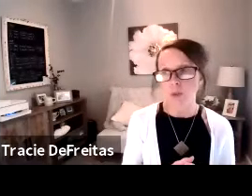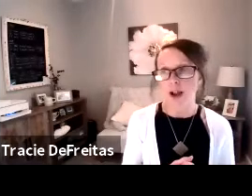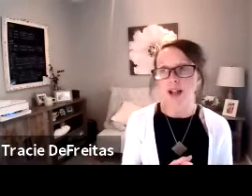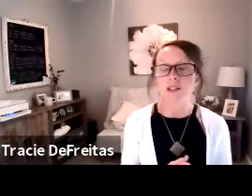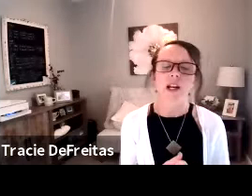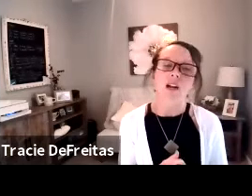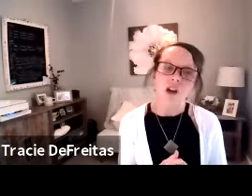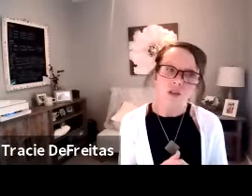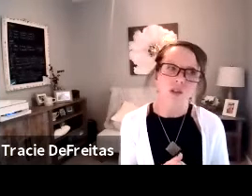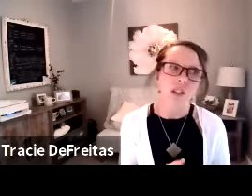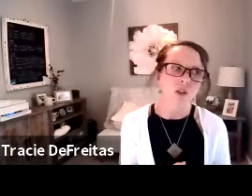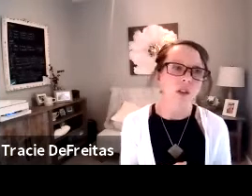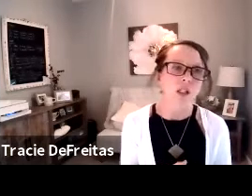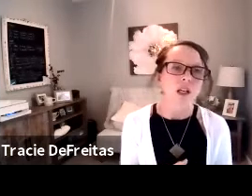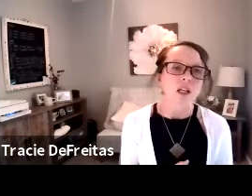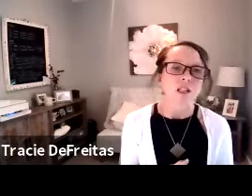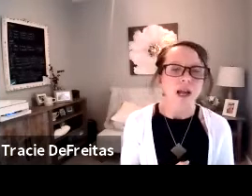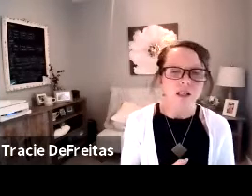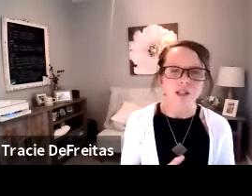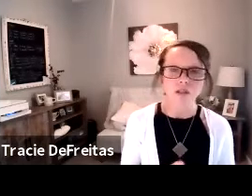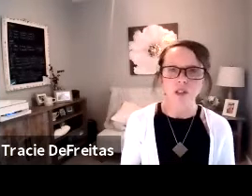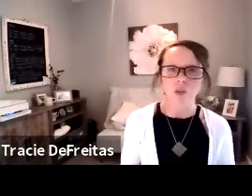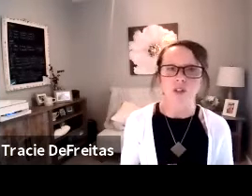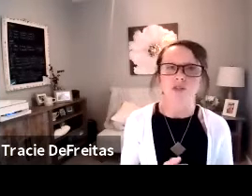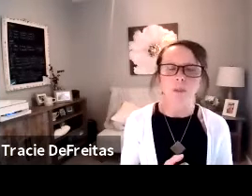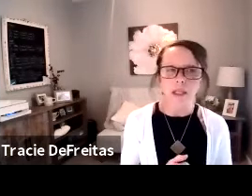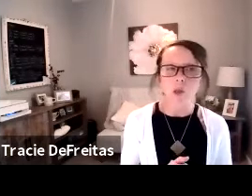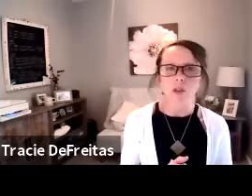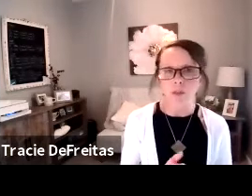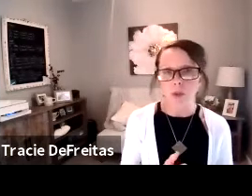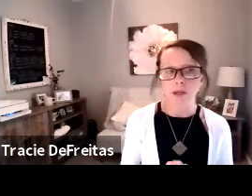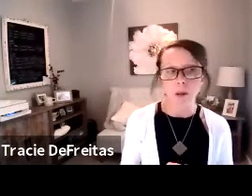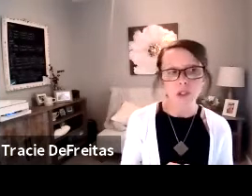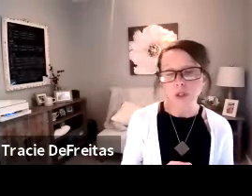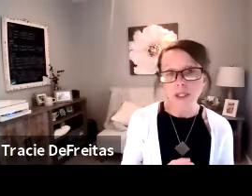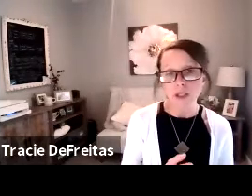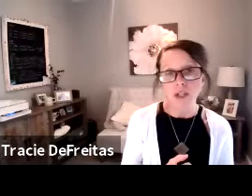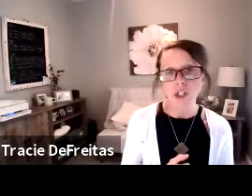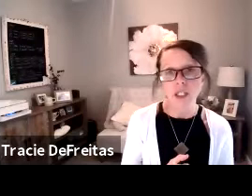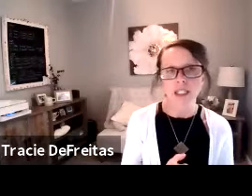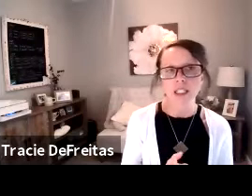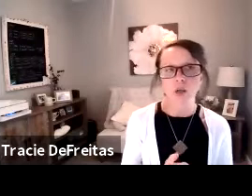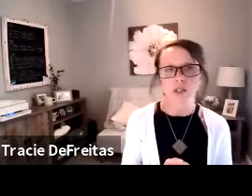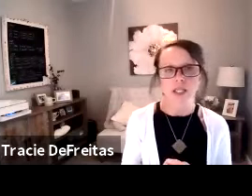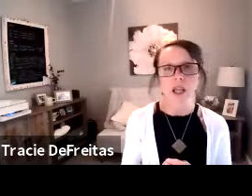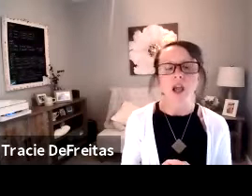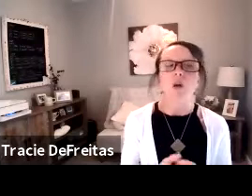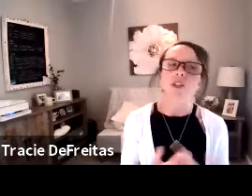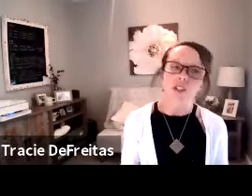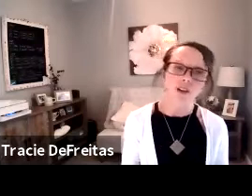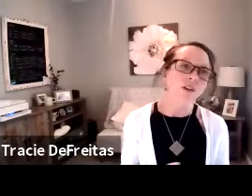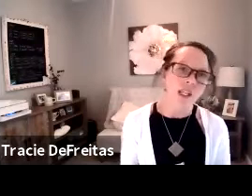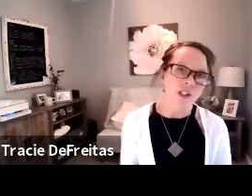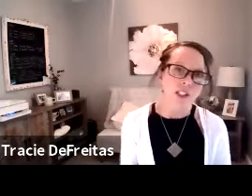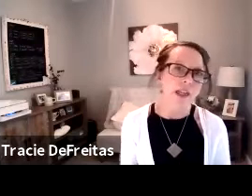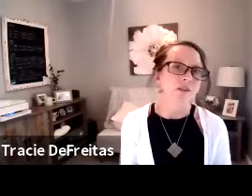that Jan provides, and then I have also included some excellent resources from the Equal Employment Opportunity Commission, EEOC, which